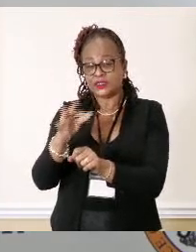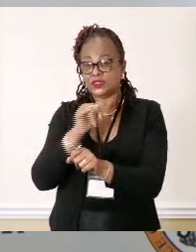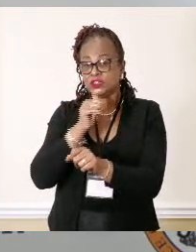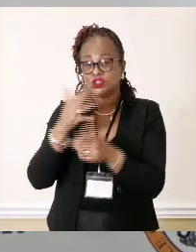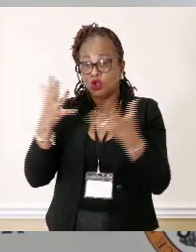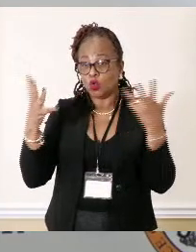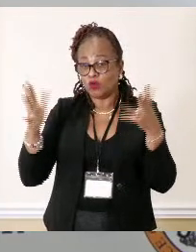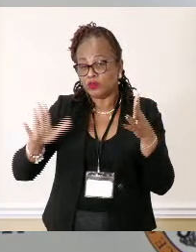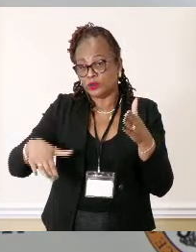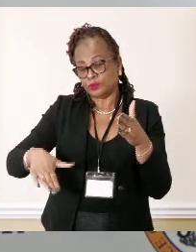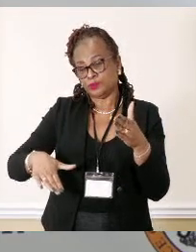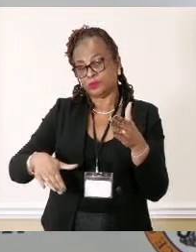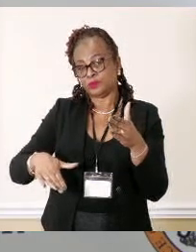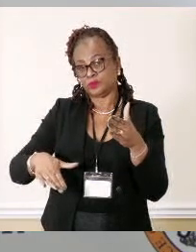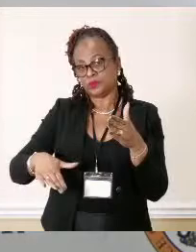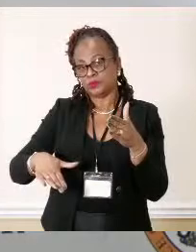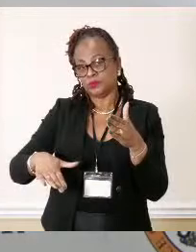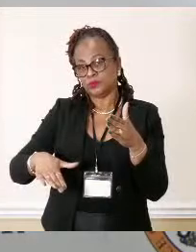over.